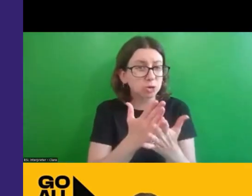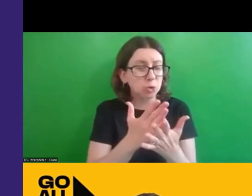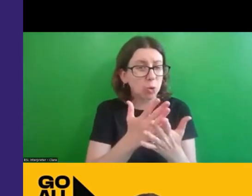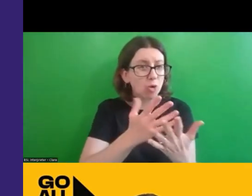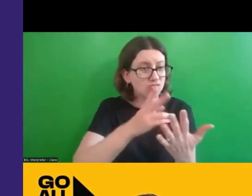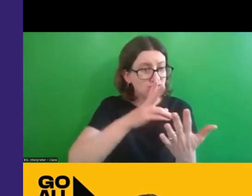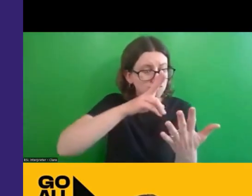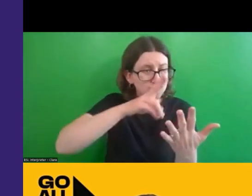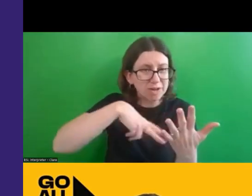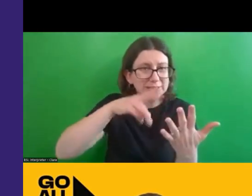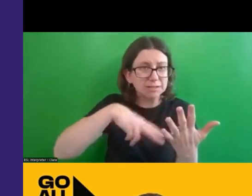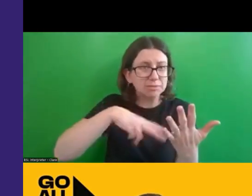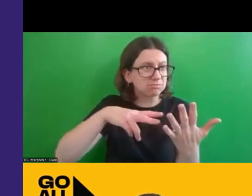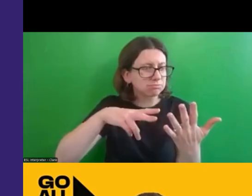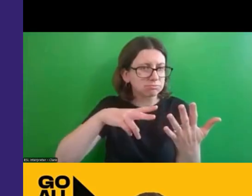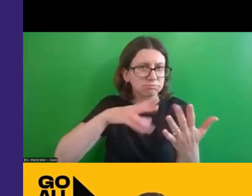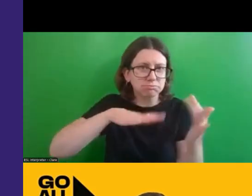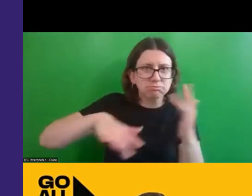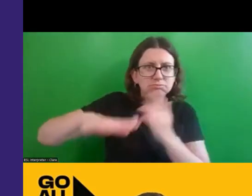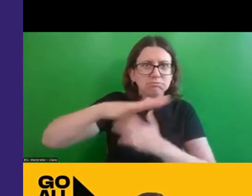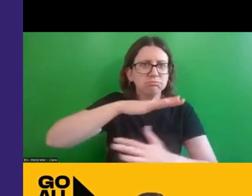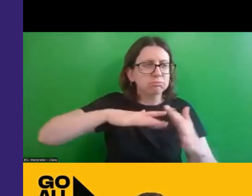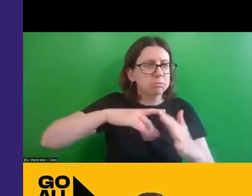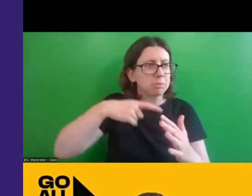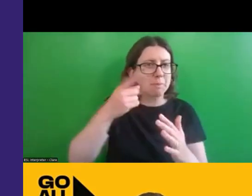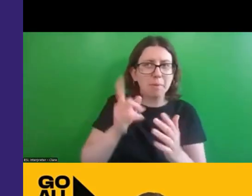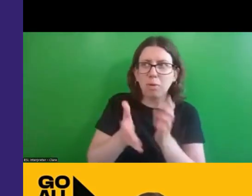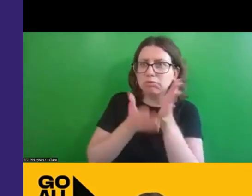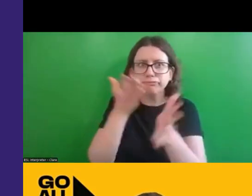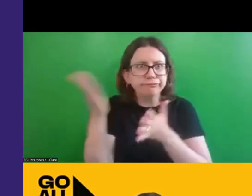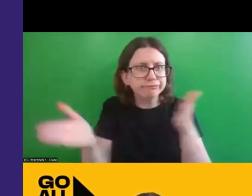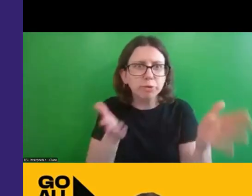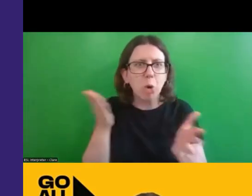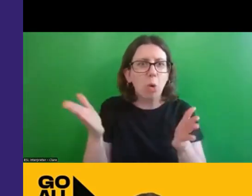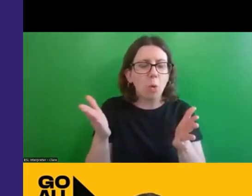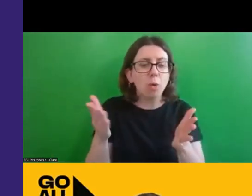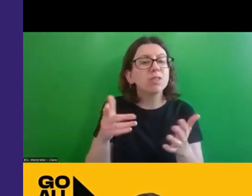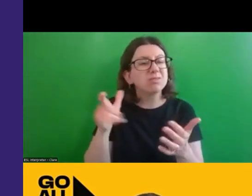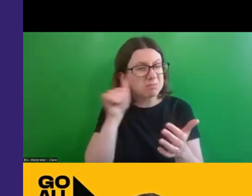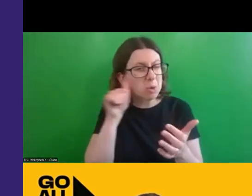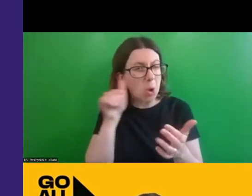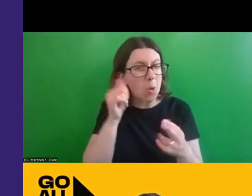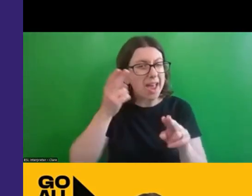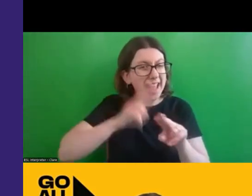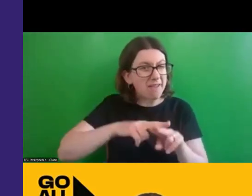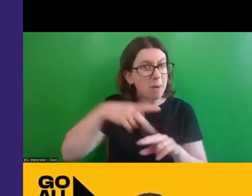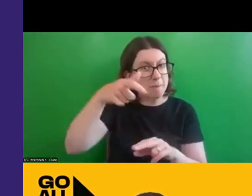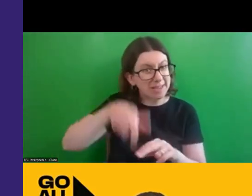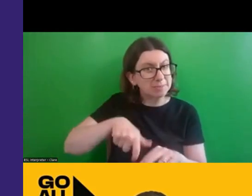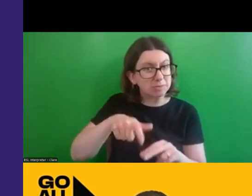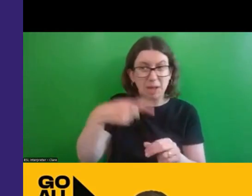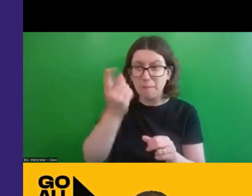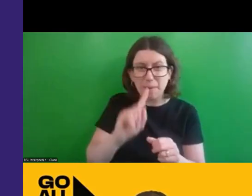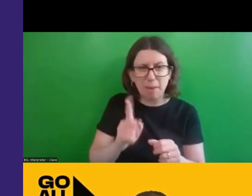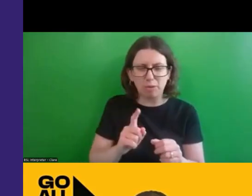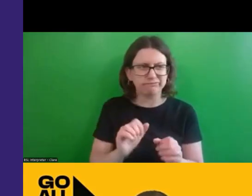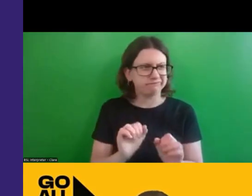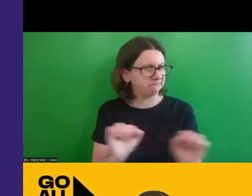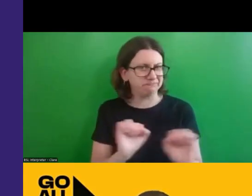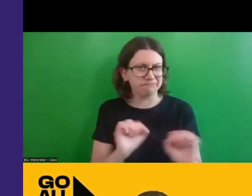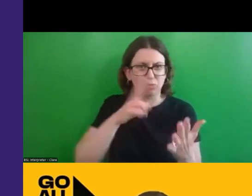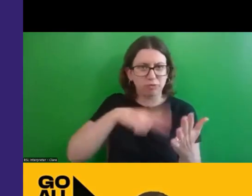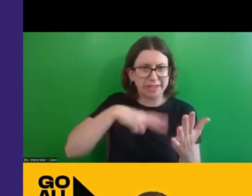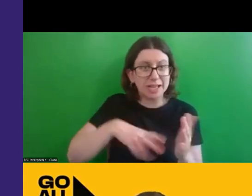where people are going, because we know from a lot of behaviour change, if we want people to read who aren't already, tap into what they're interested